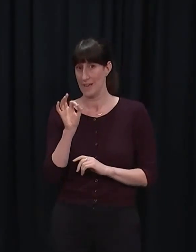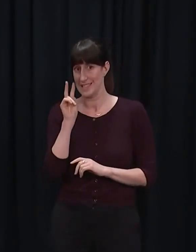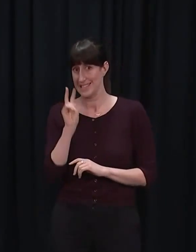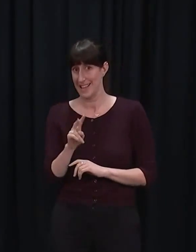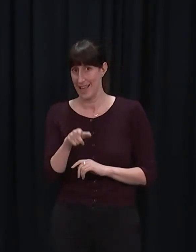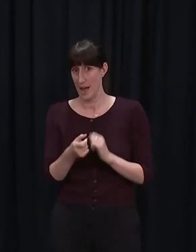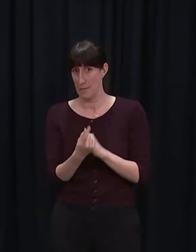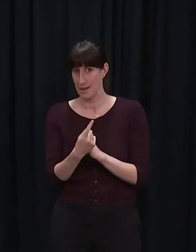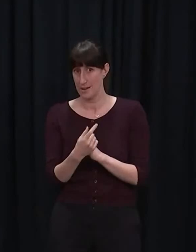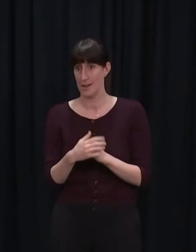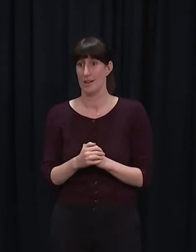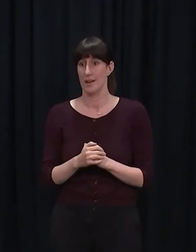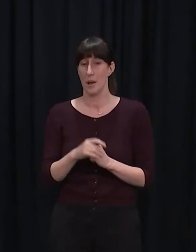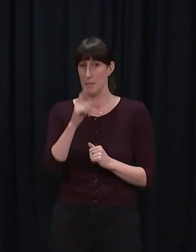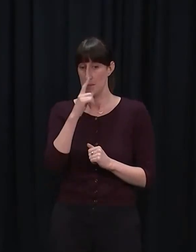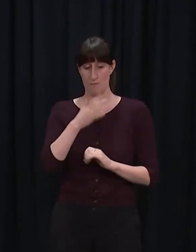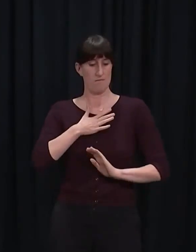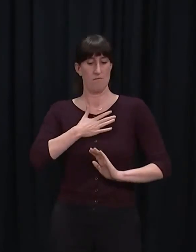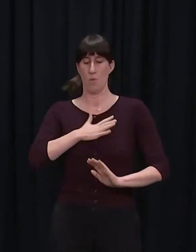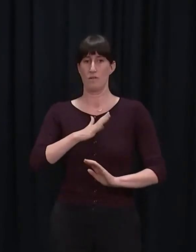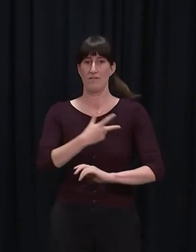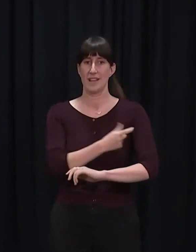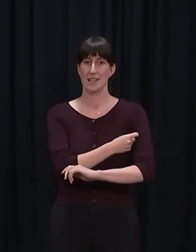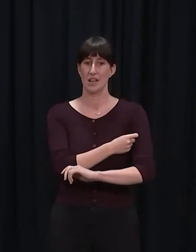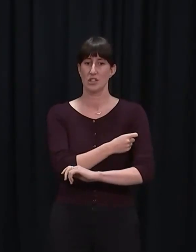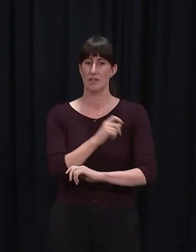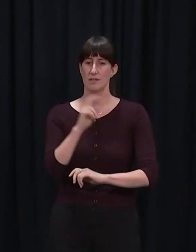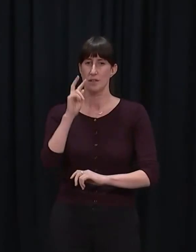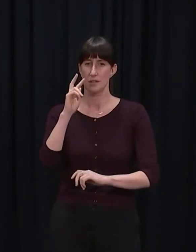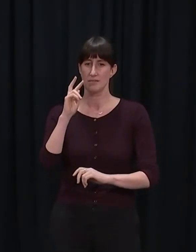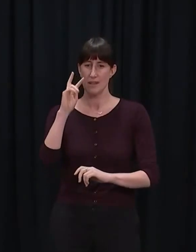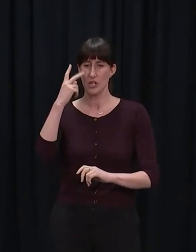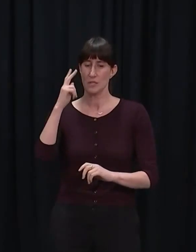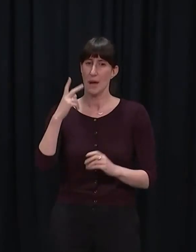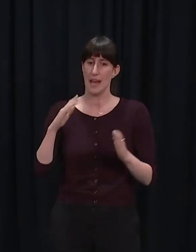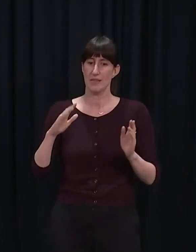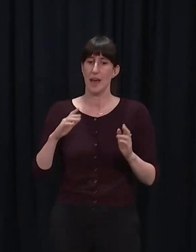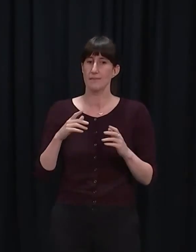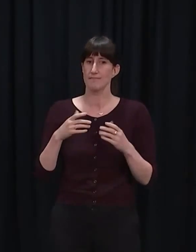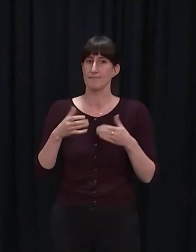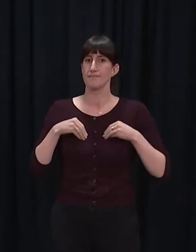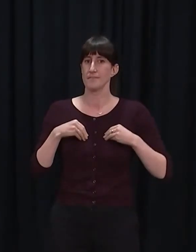people who are not willing to be vaccinated decrease quite significantly. Jo.